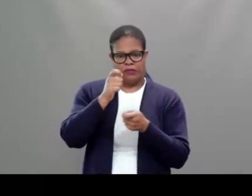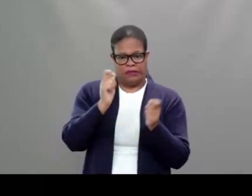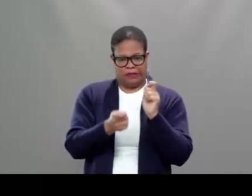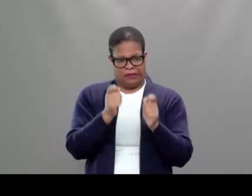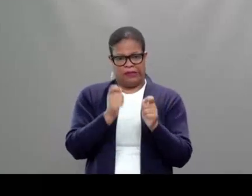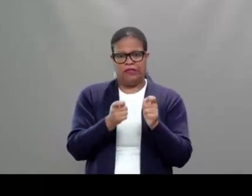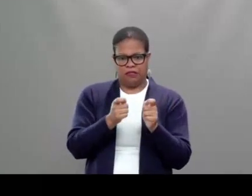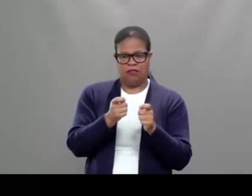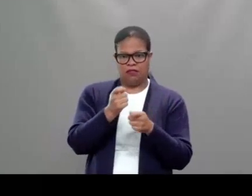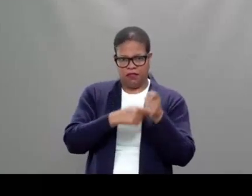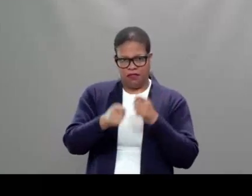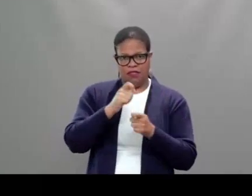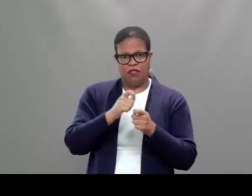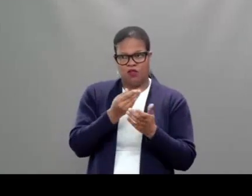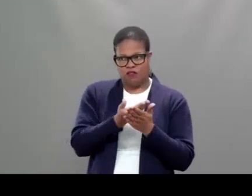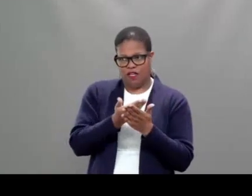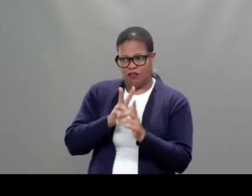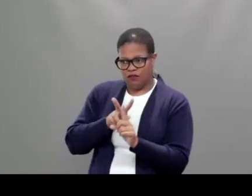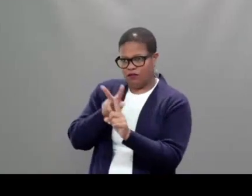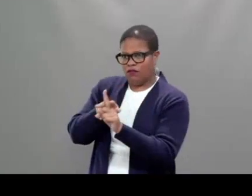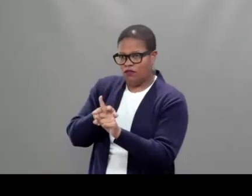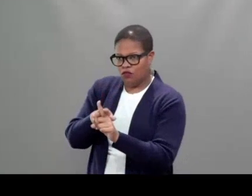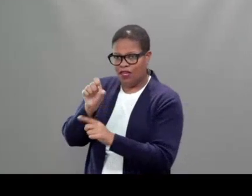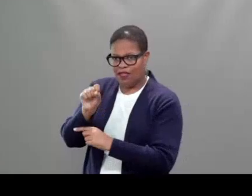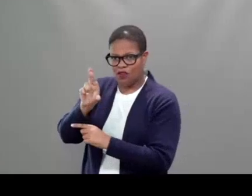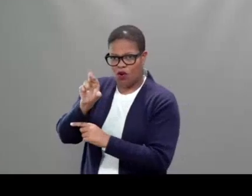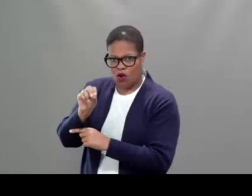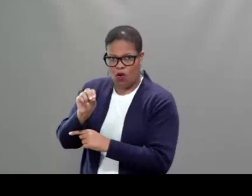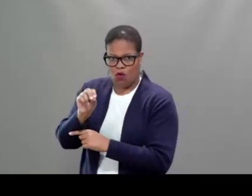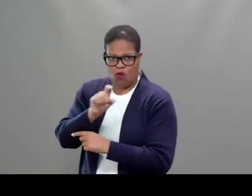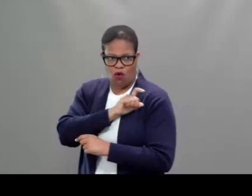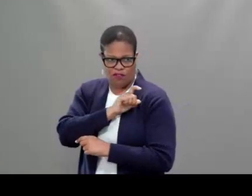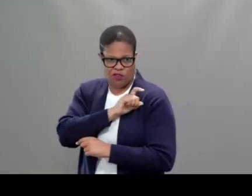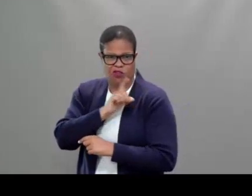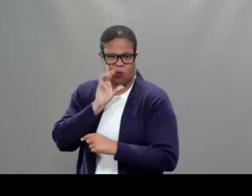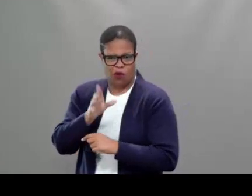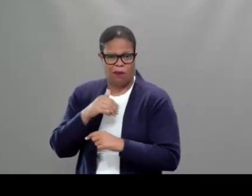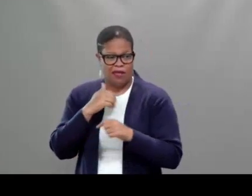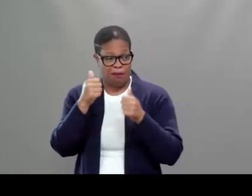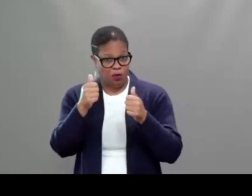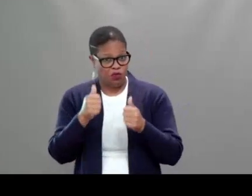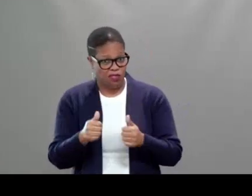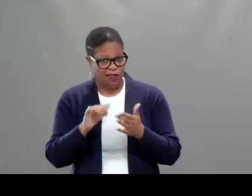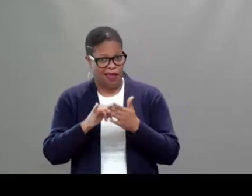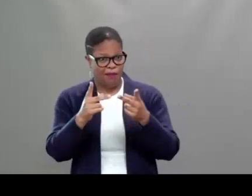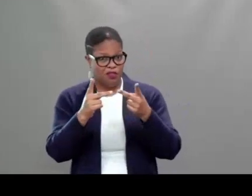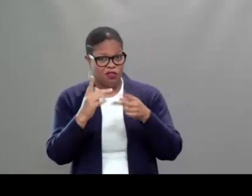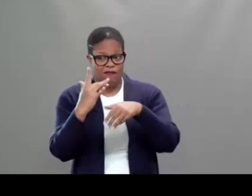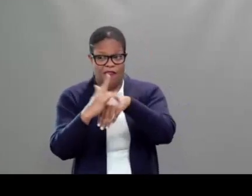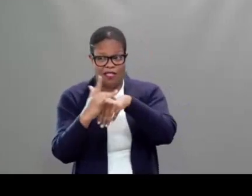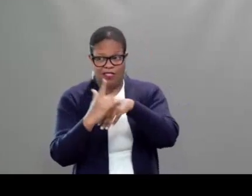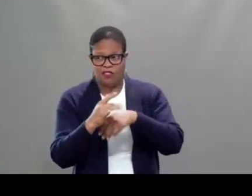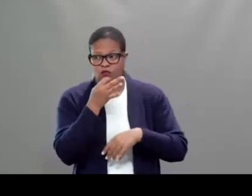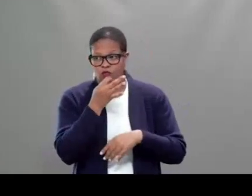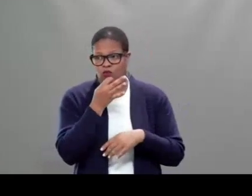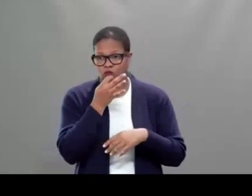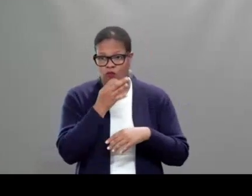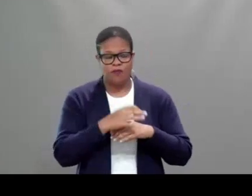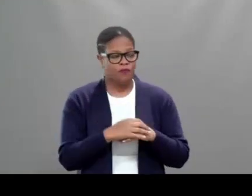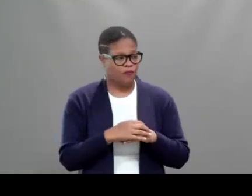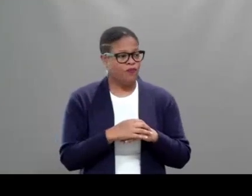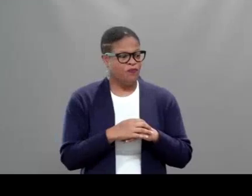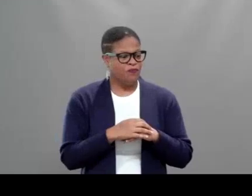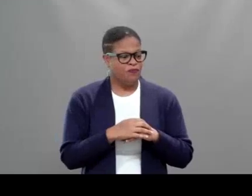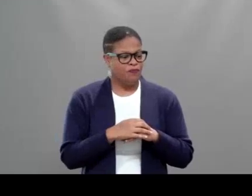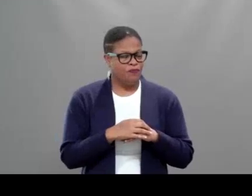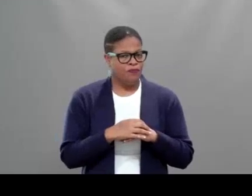funds to the school resource officer. So we'll be posting that position as well. And as I